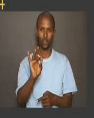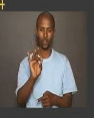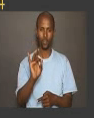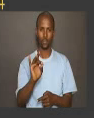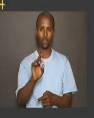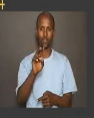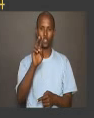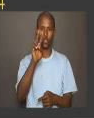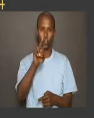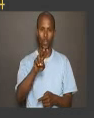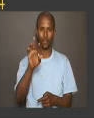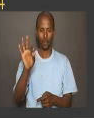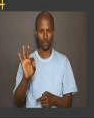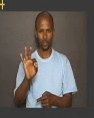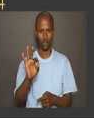18,